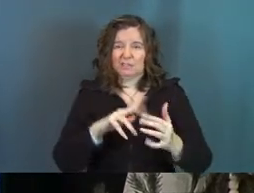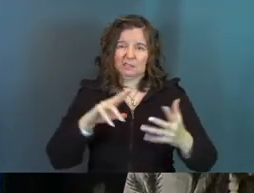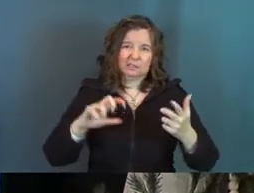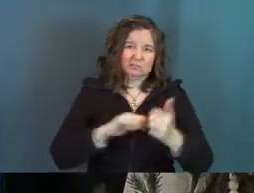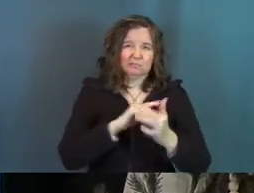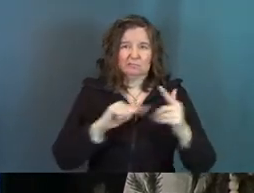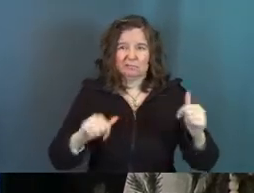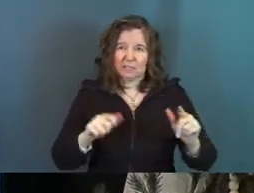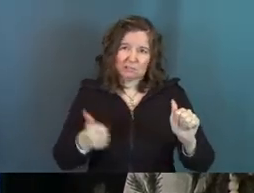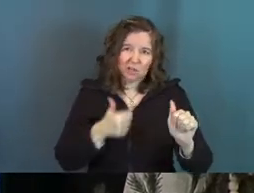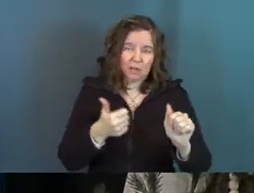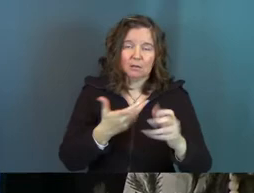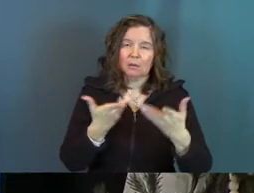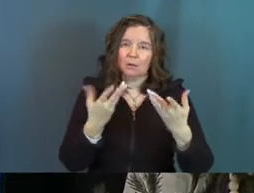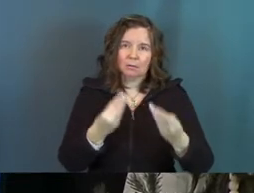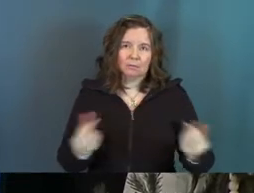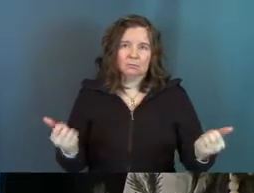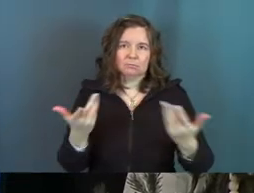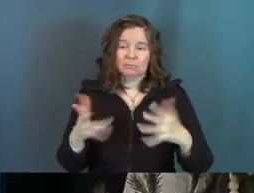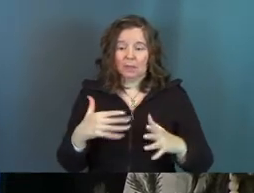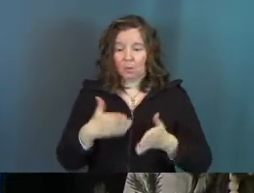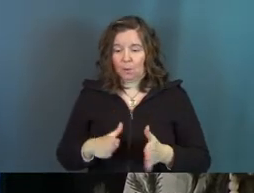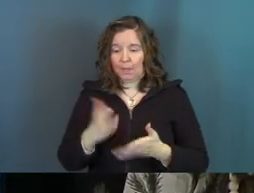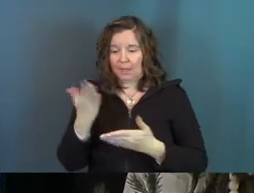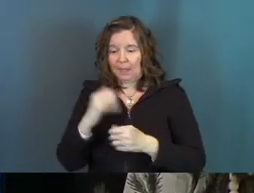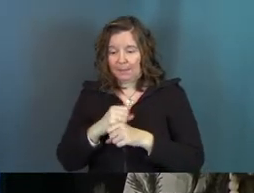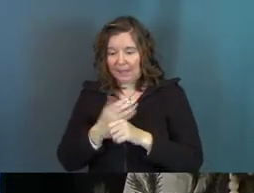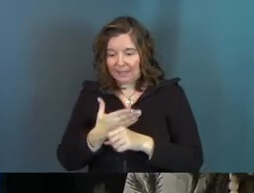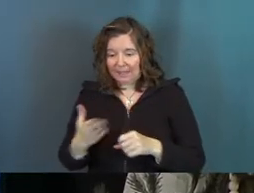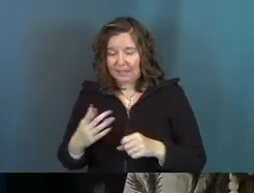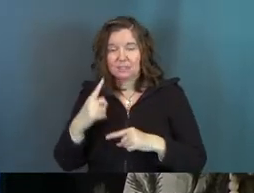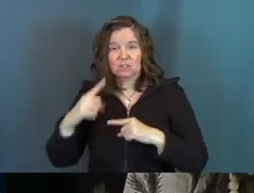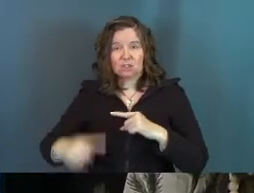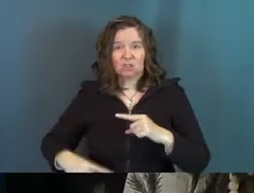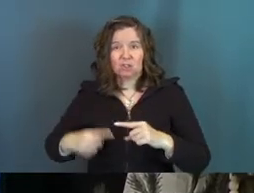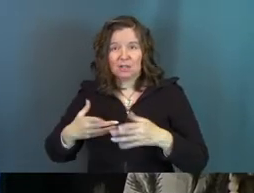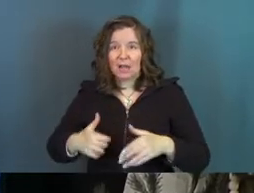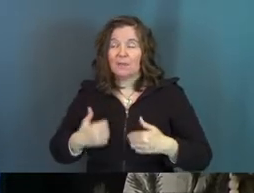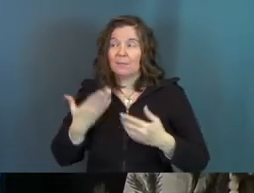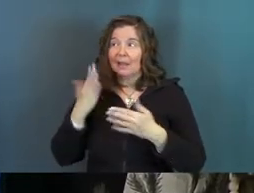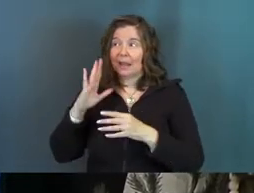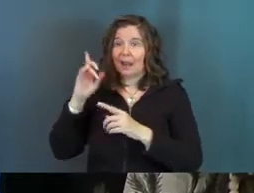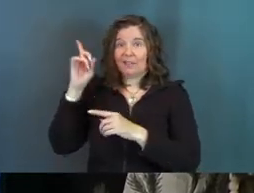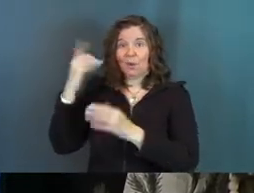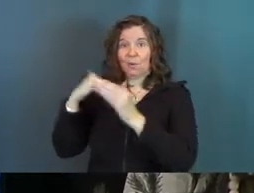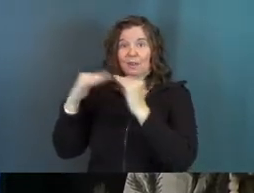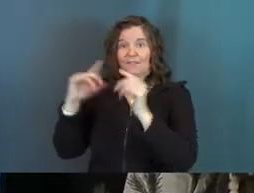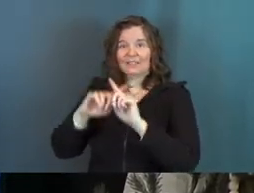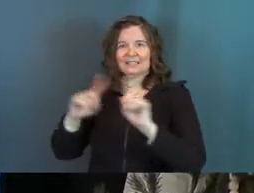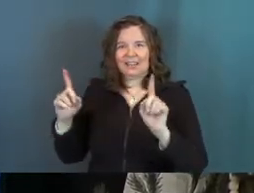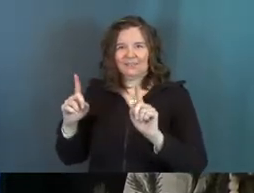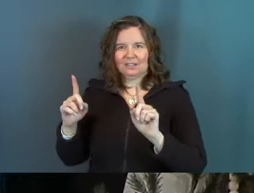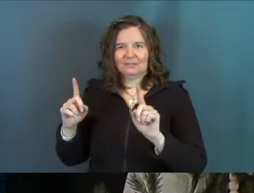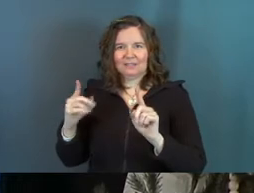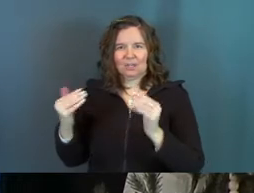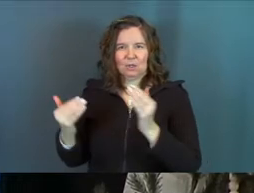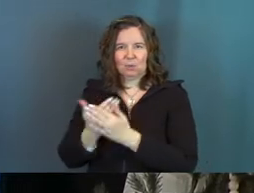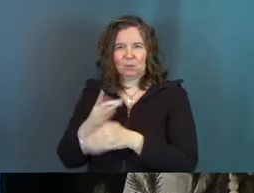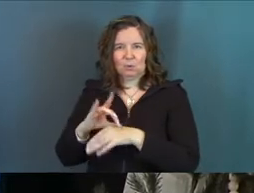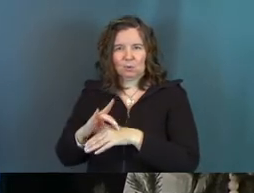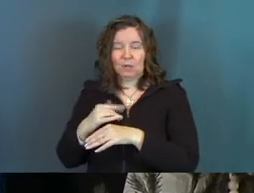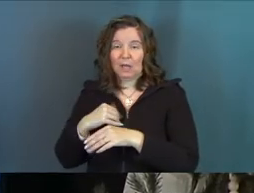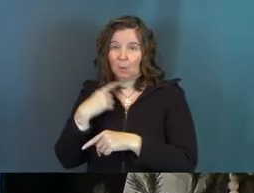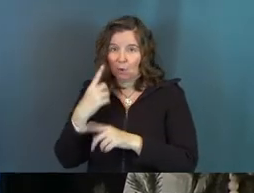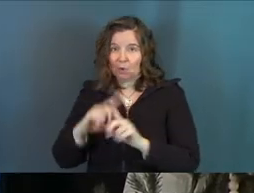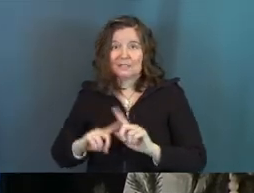like, again, we understand now that's just the way that God made things and it's the circle of life, but God does a different thing up there, right? With us in heaven, this renewed earth, it's like, it's